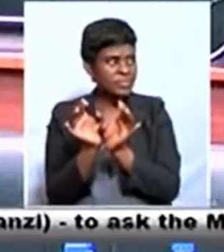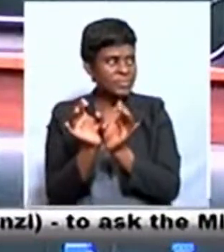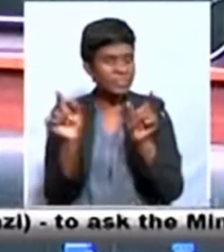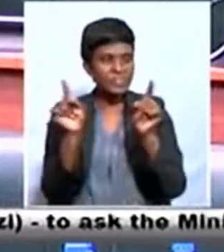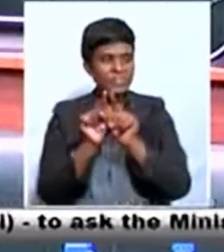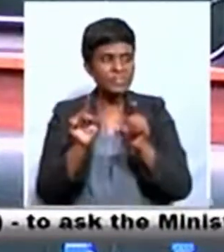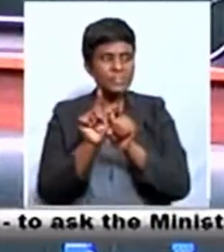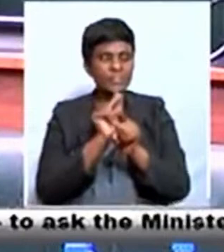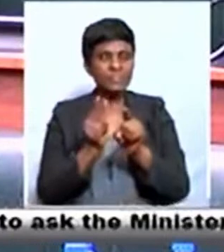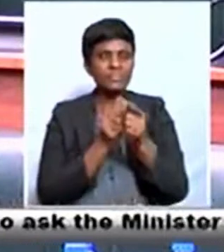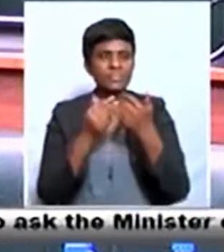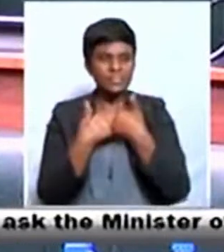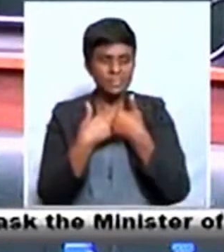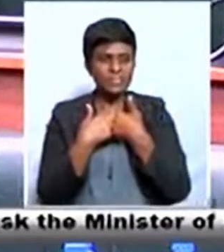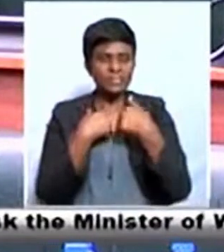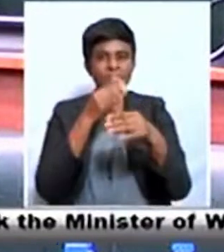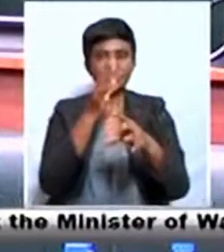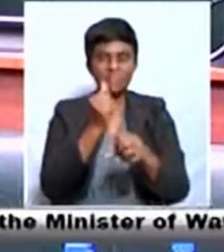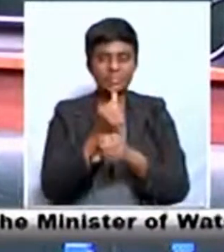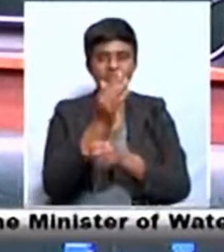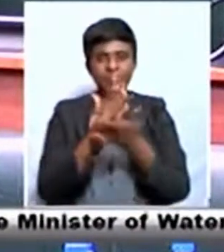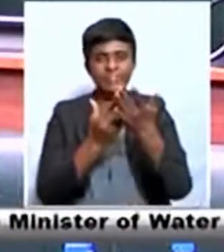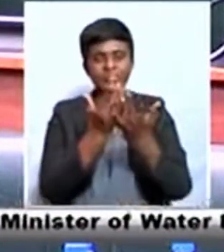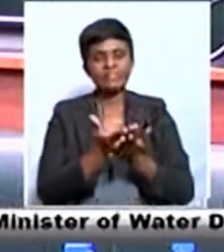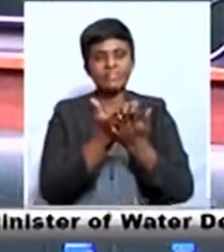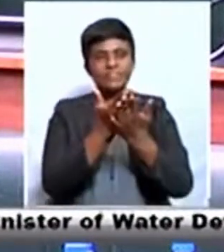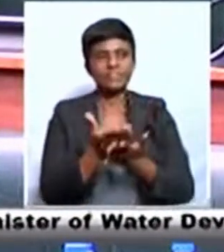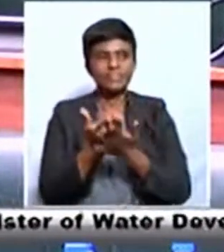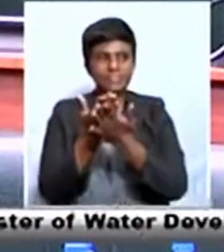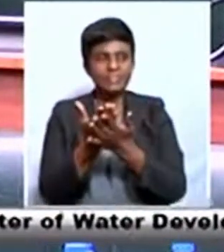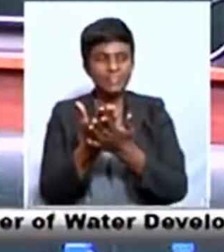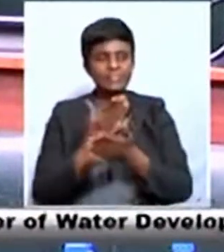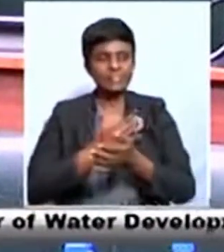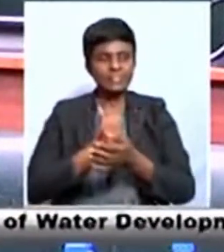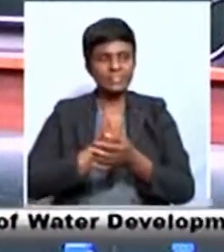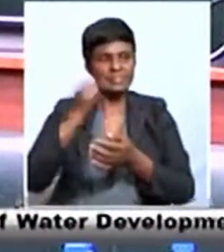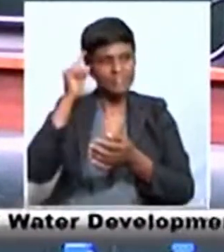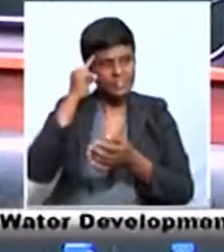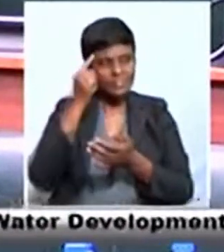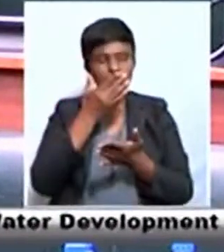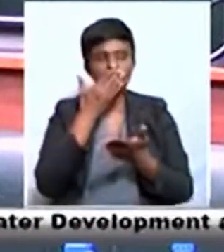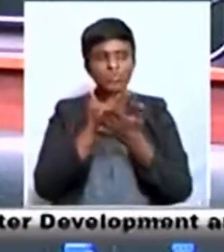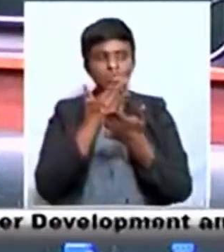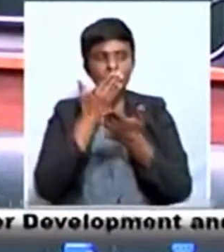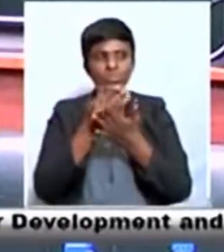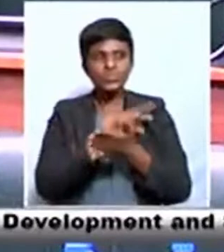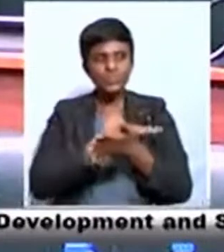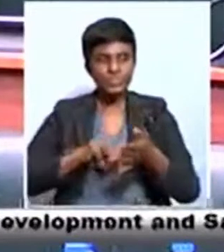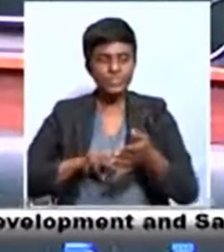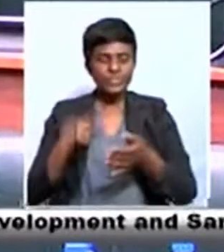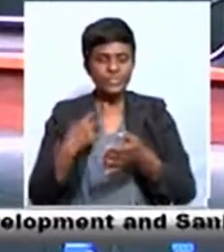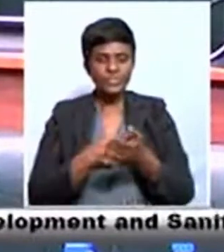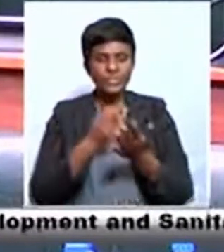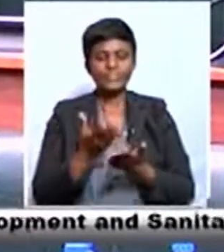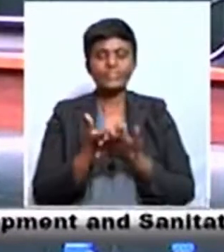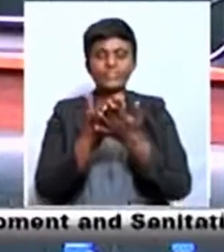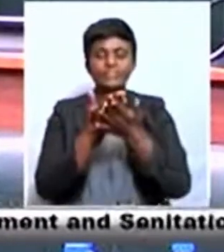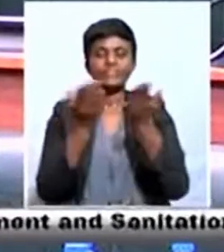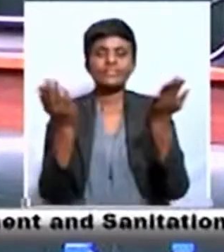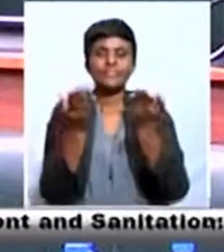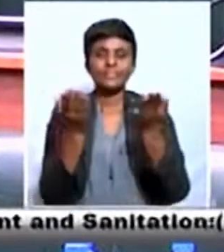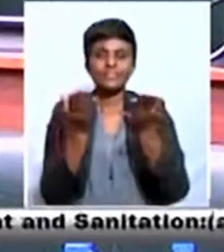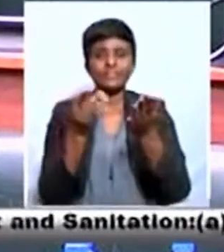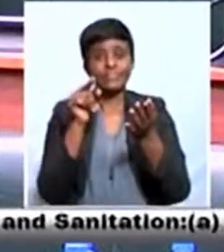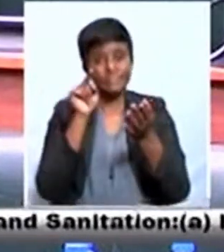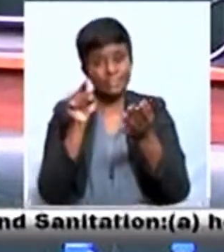have received some submissions, but I think quite a good number of members of parliament did not submit. I think